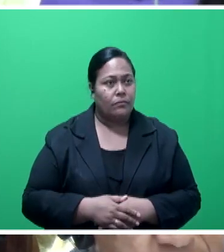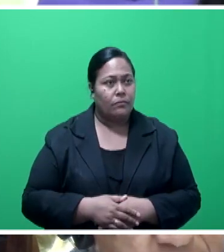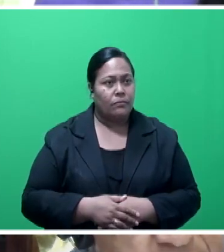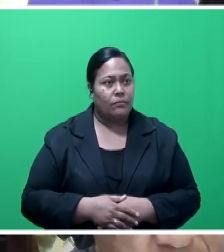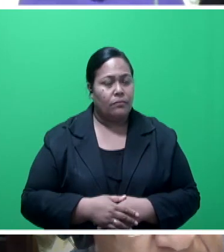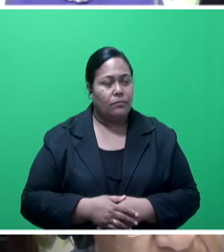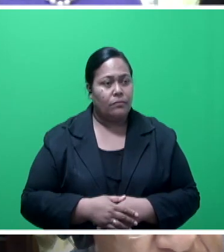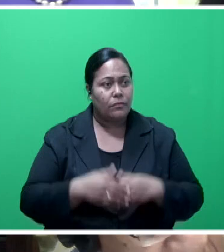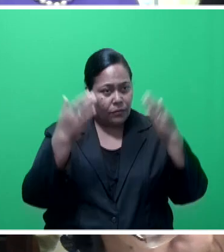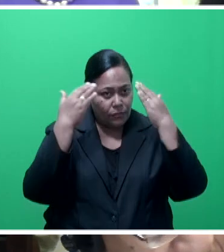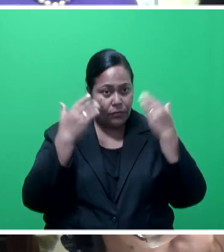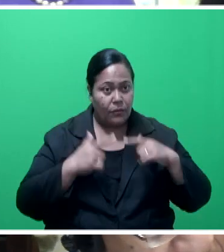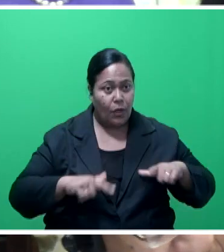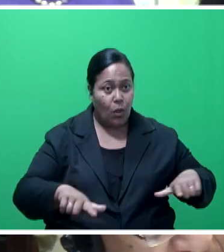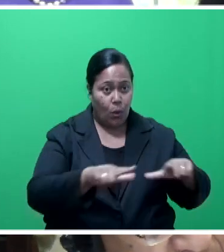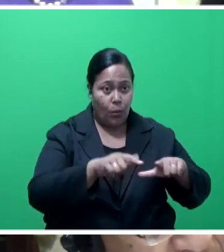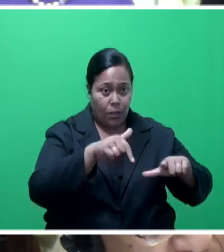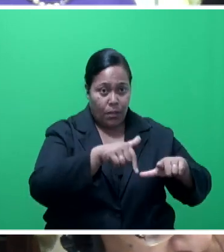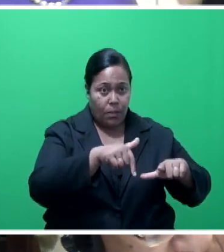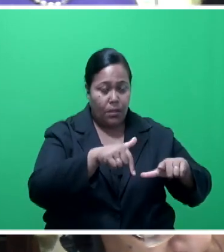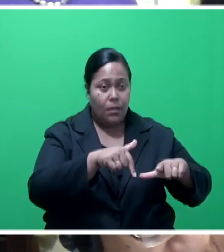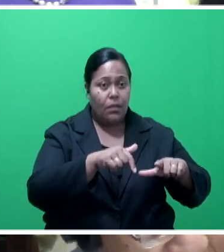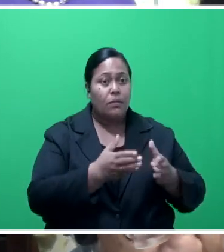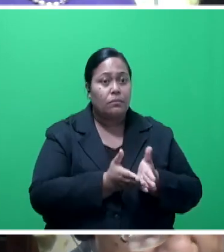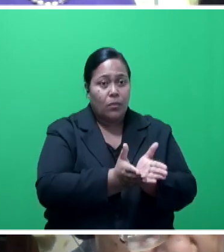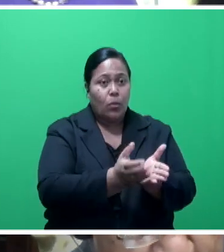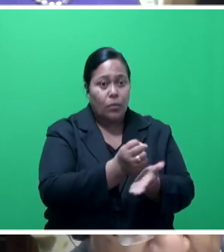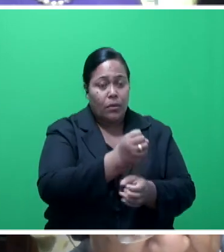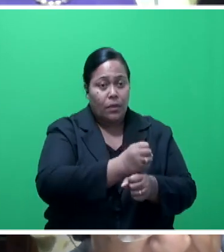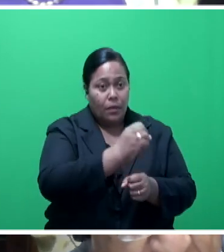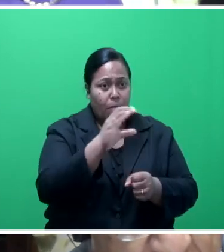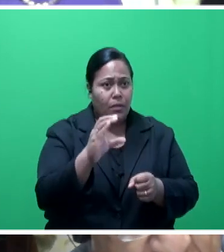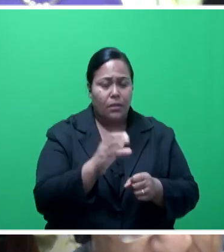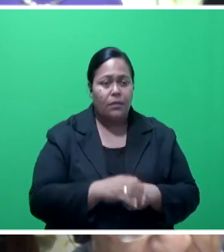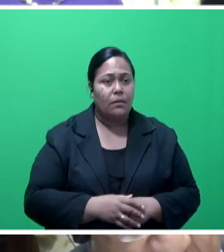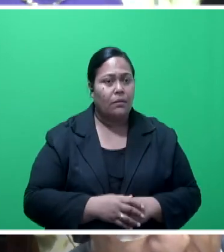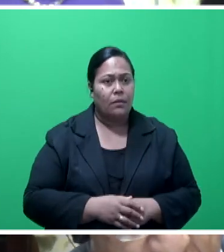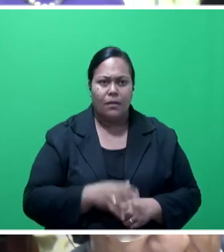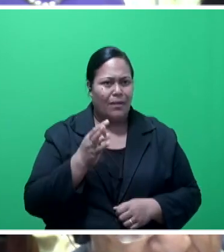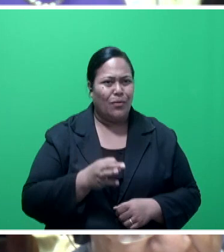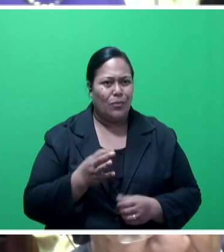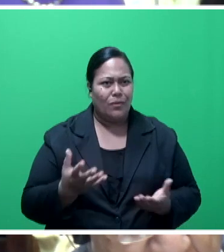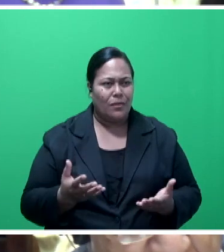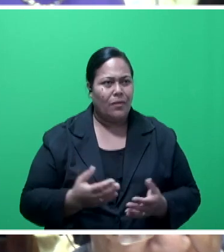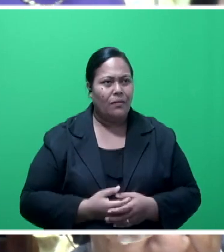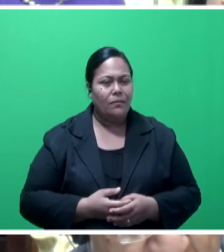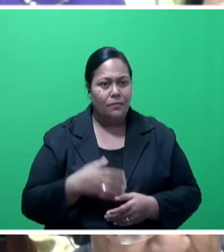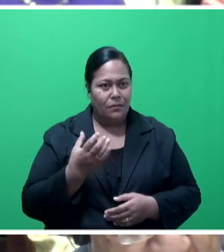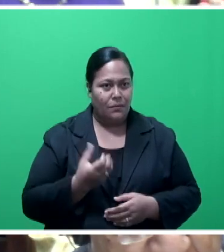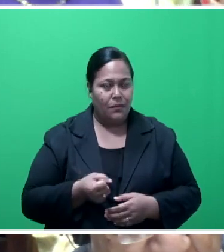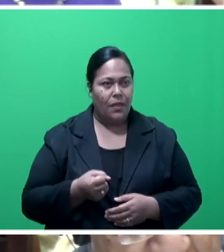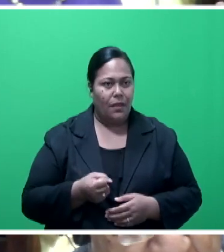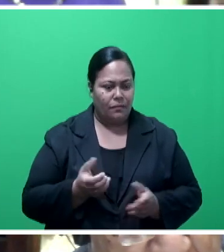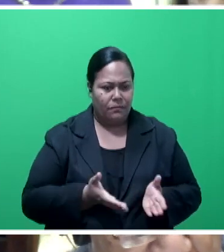the local shipping companies, they don't seem to carry this